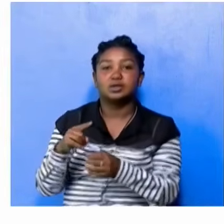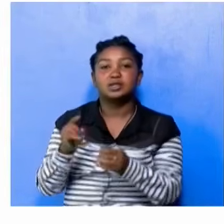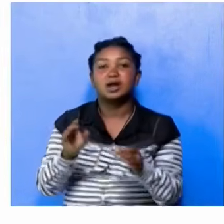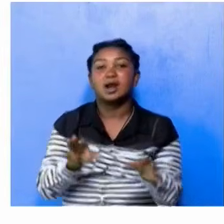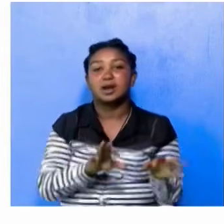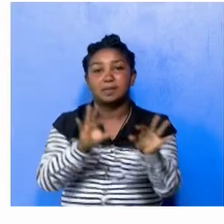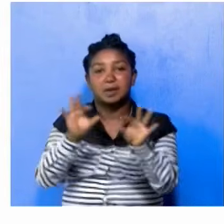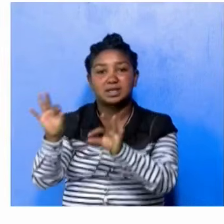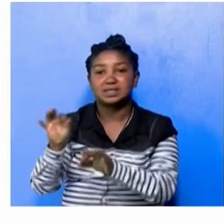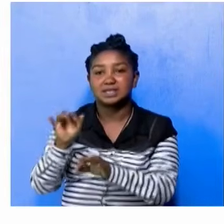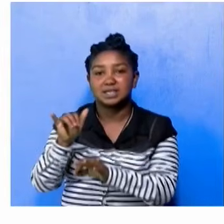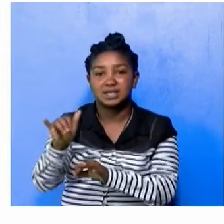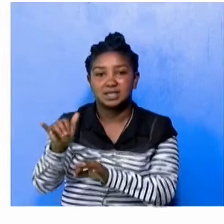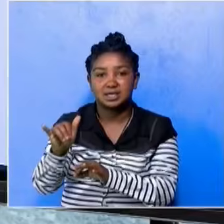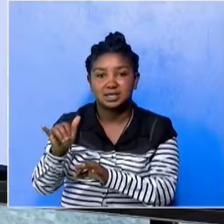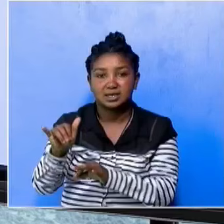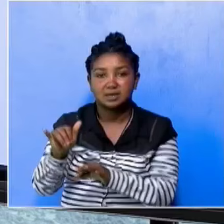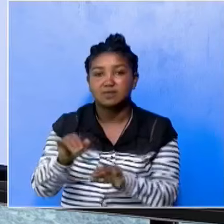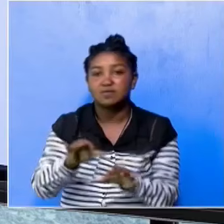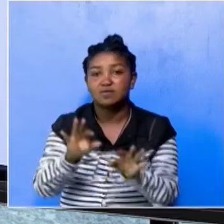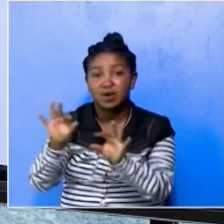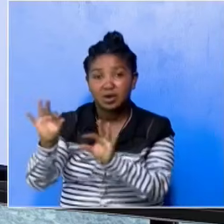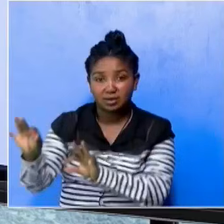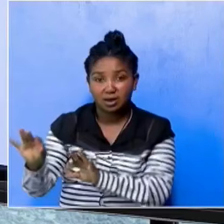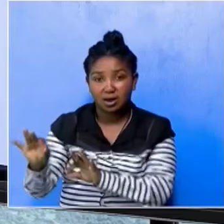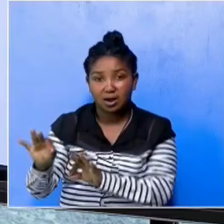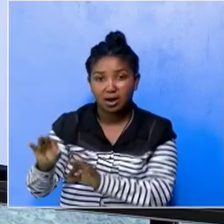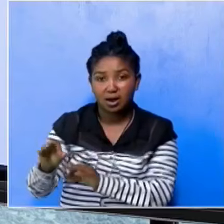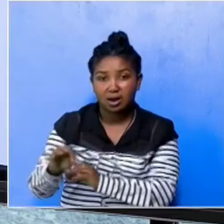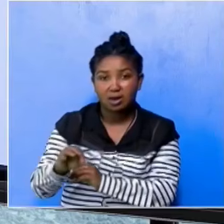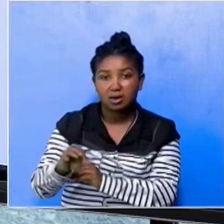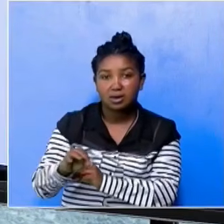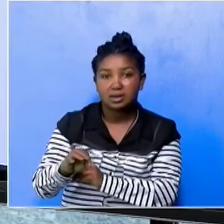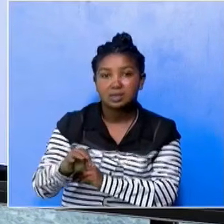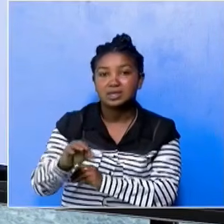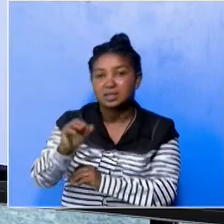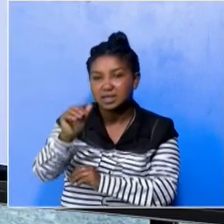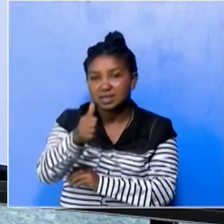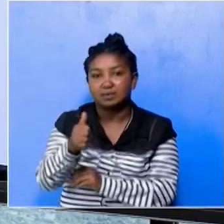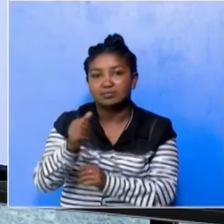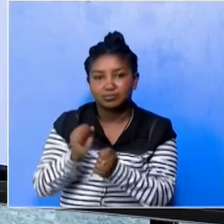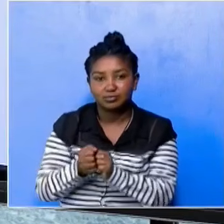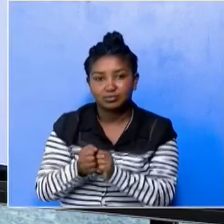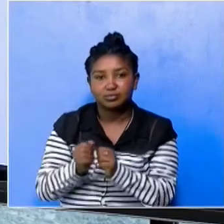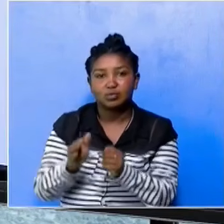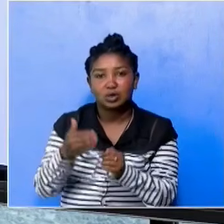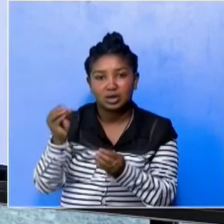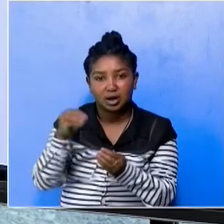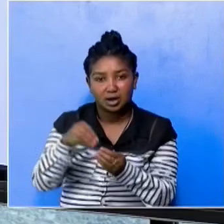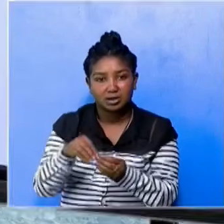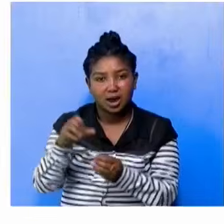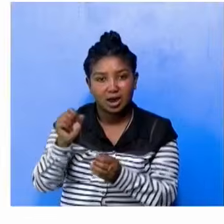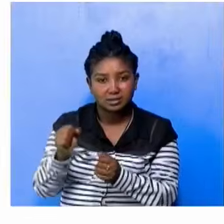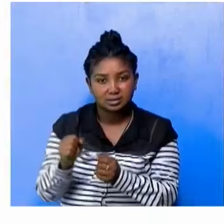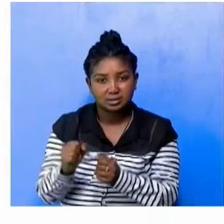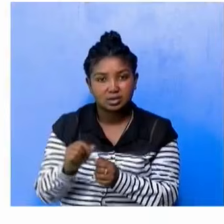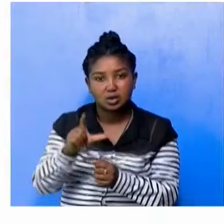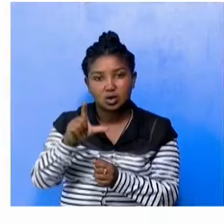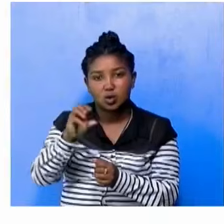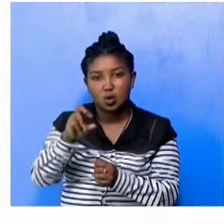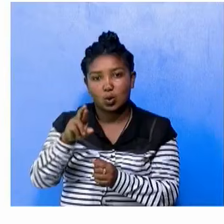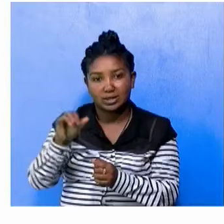replace Y with what? With A sound. Then we can add yes. Lorries.